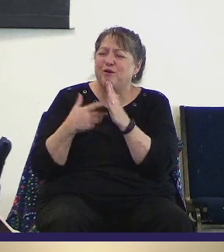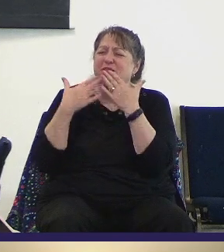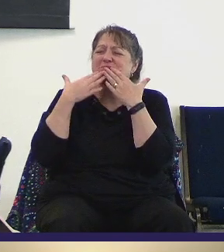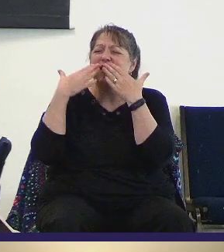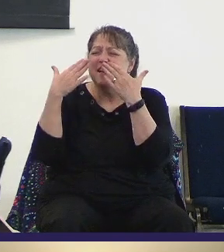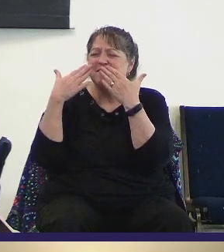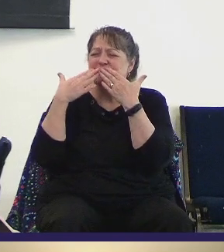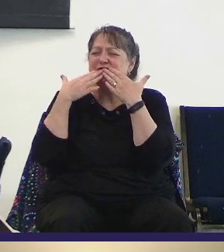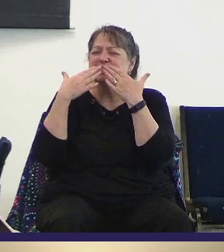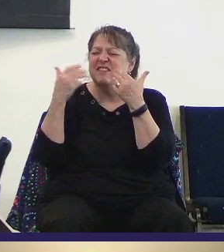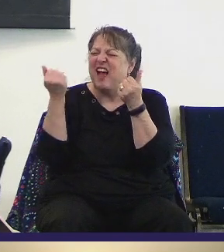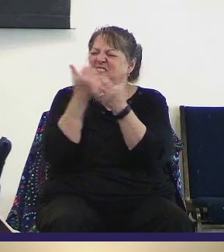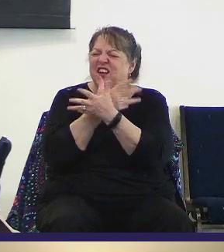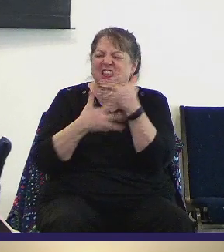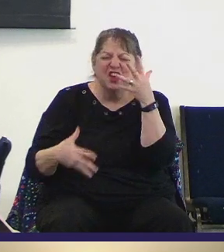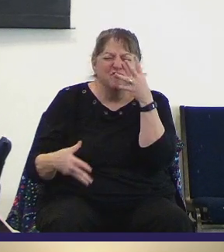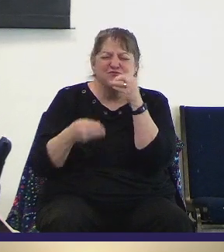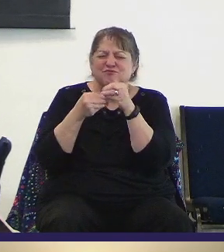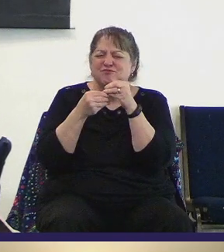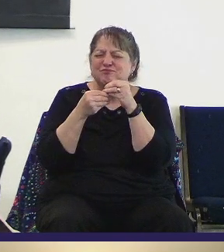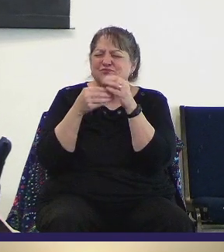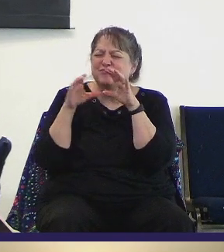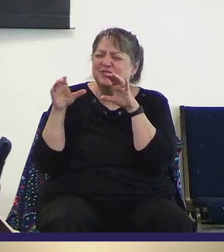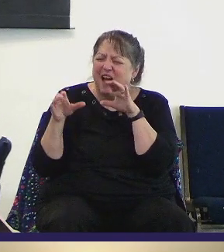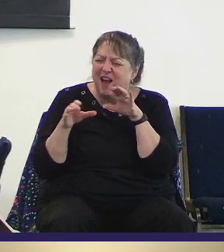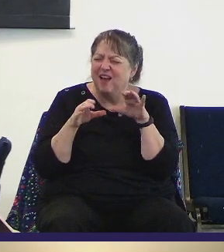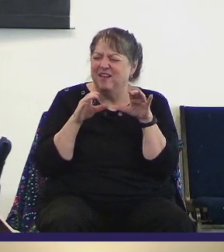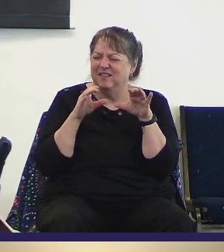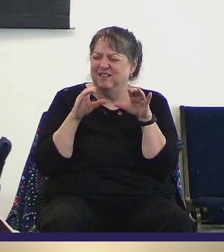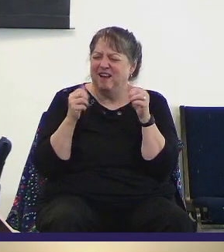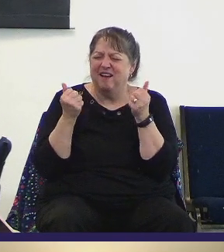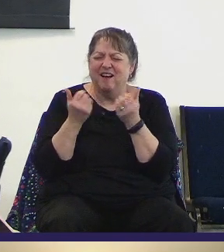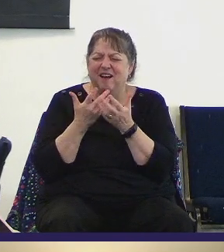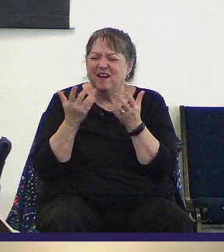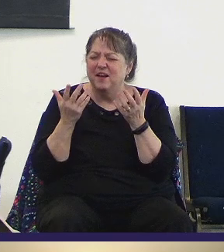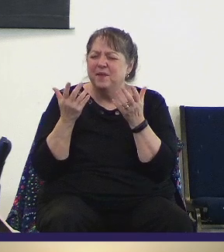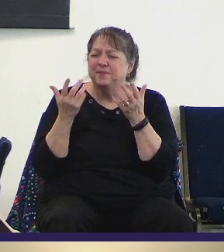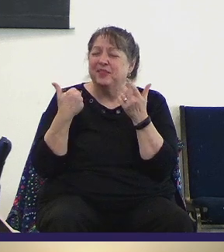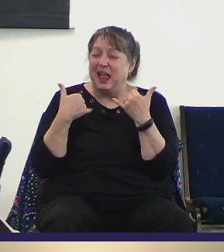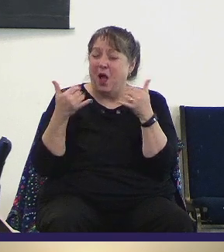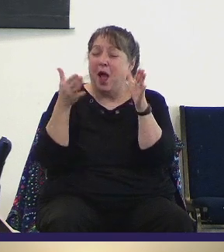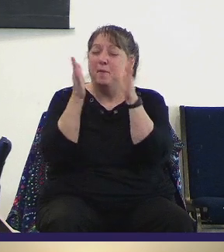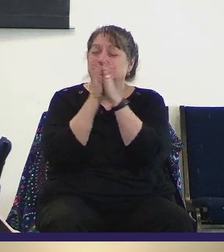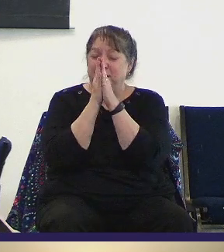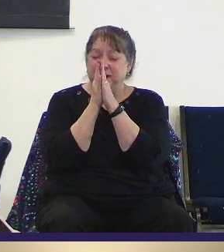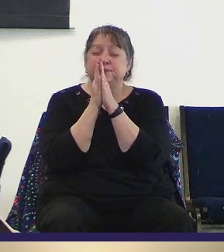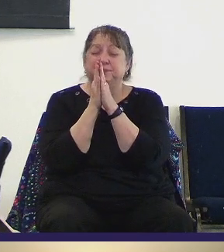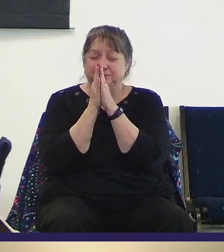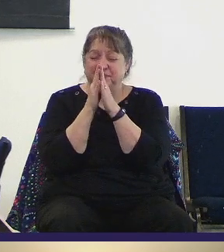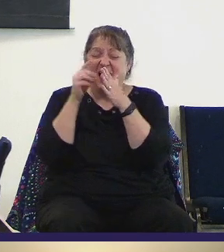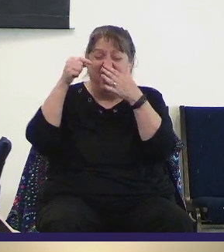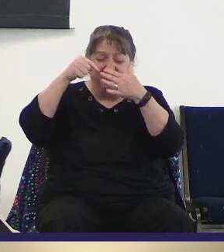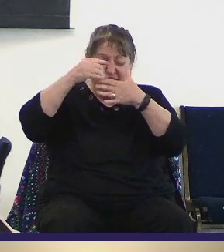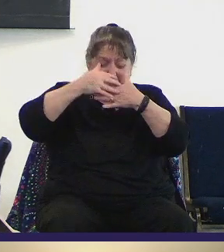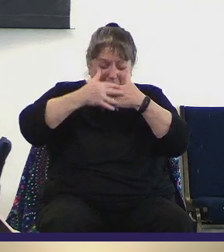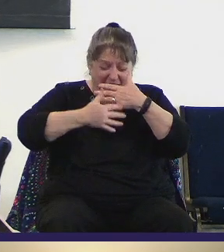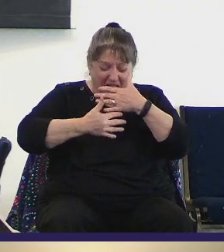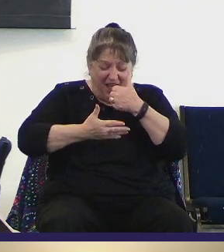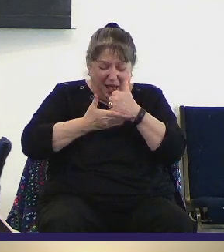thankfulness for all you have done and continue to do in our lives. And I pray, Father, that this blood will remind